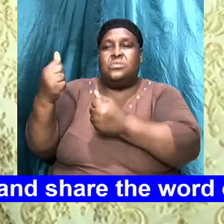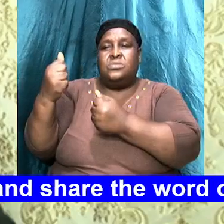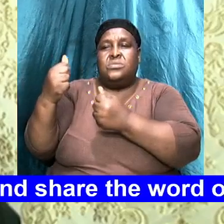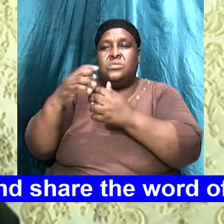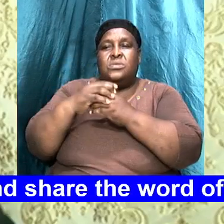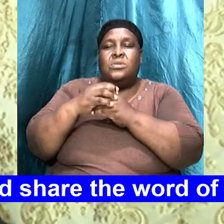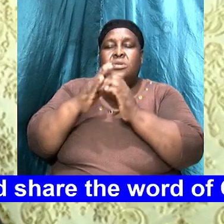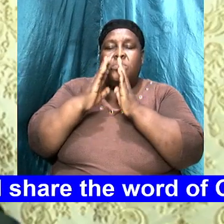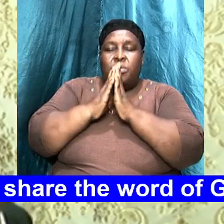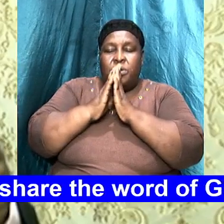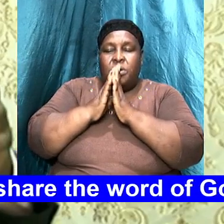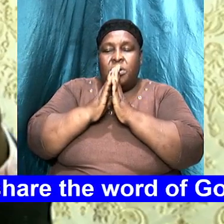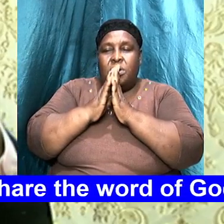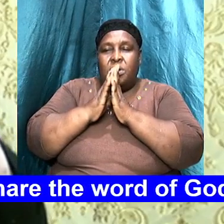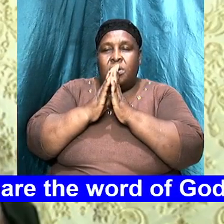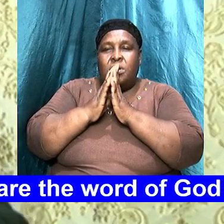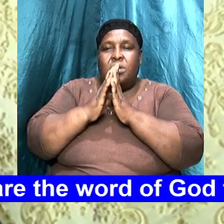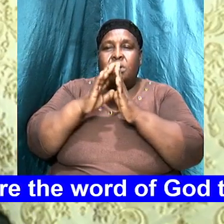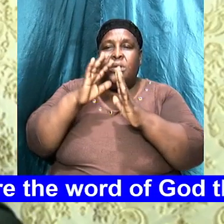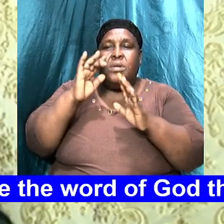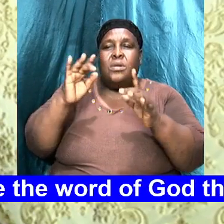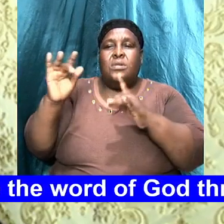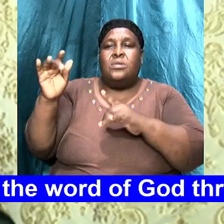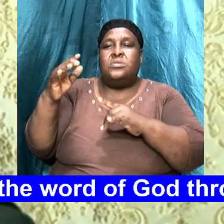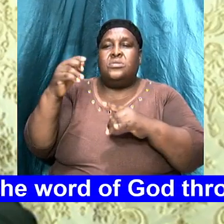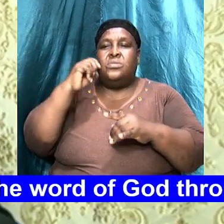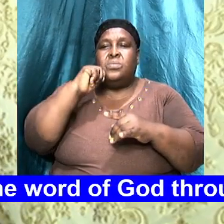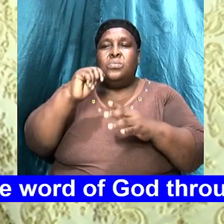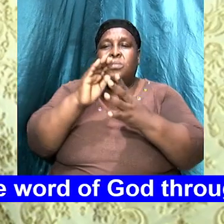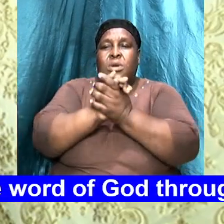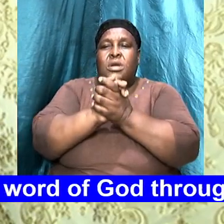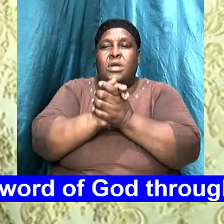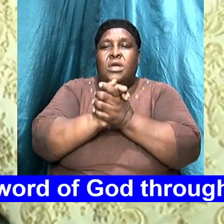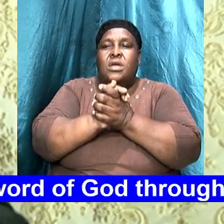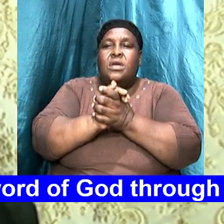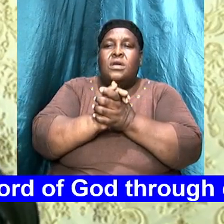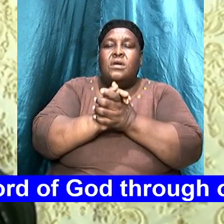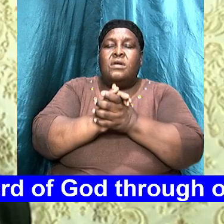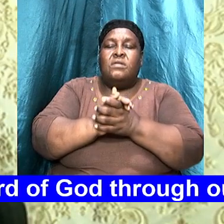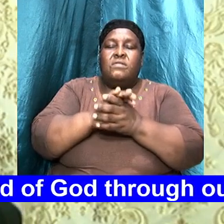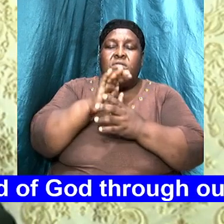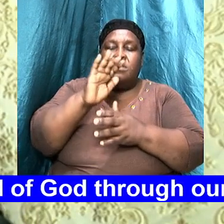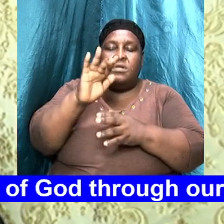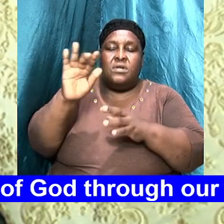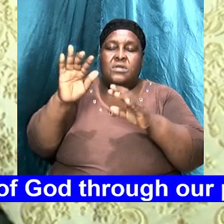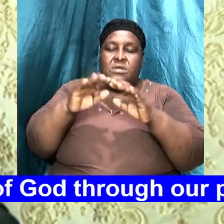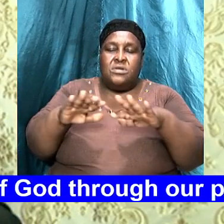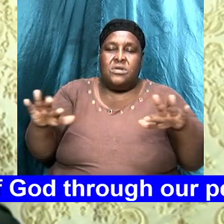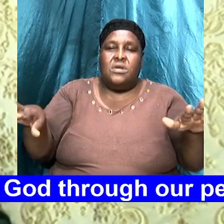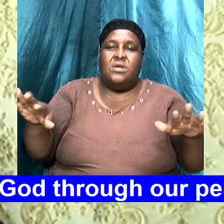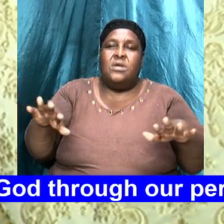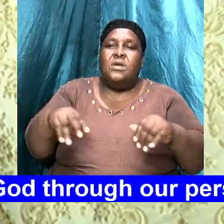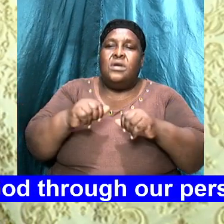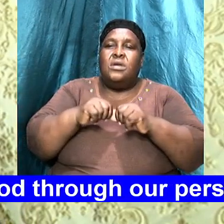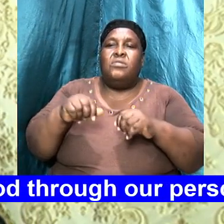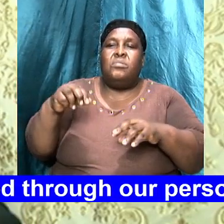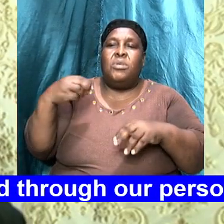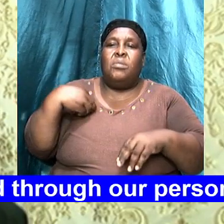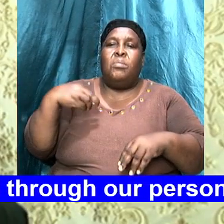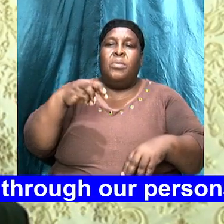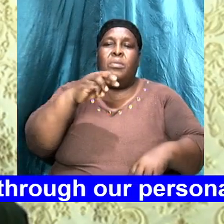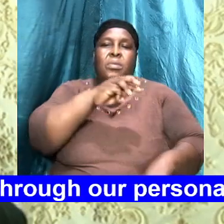behalf we pray God that you will touch his wife give the strength touch the children God every member every other person